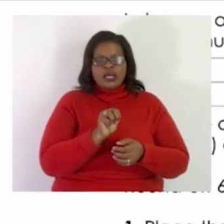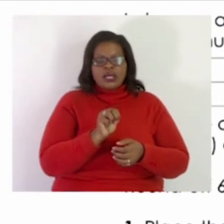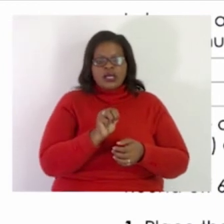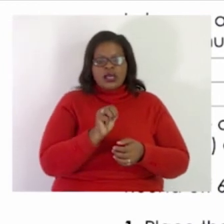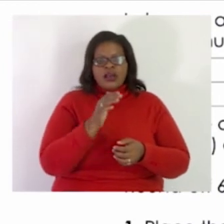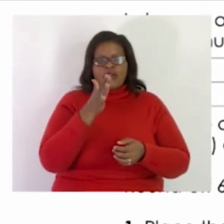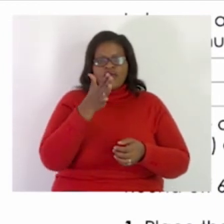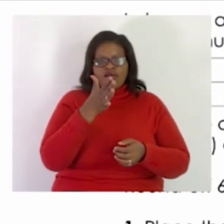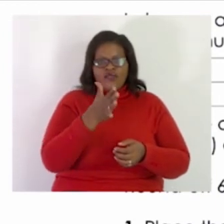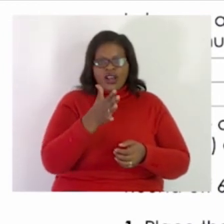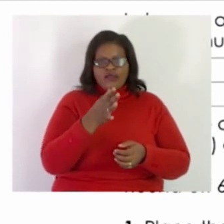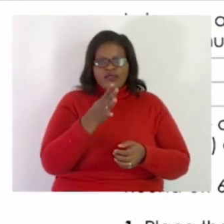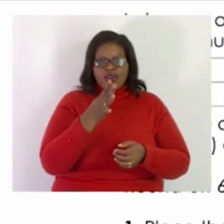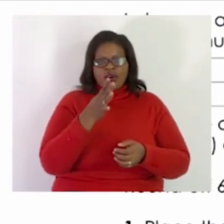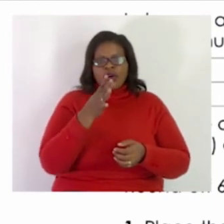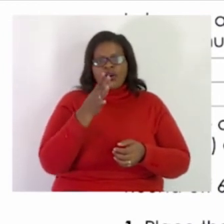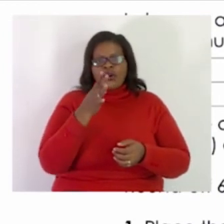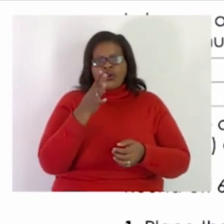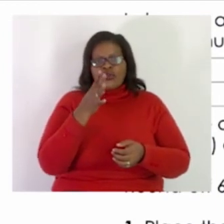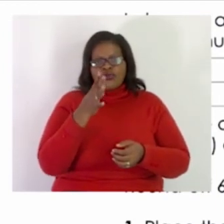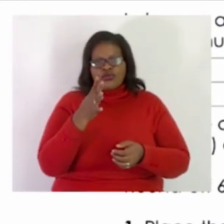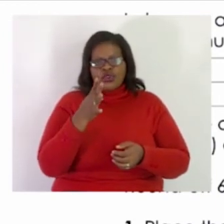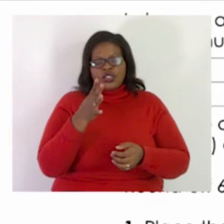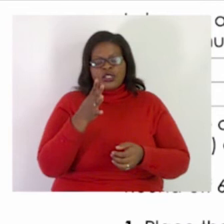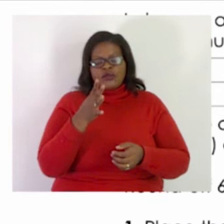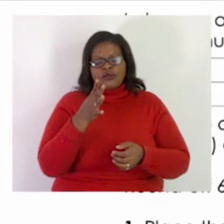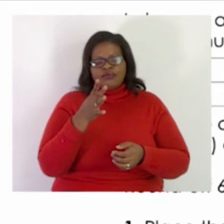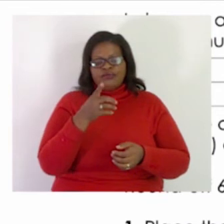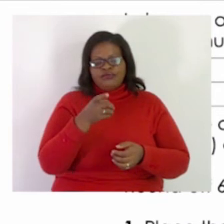6,500,000. I will repeat that again.